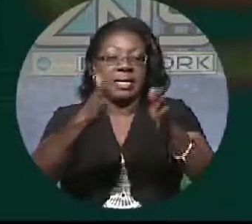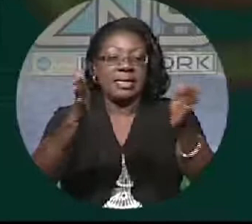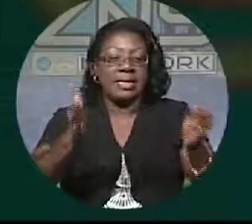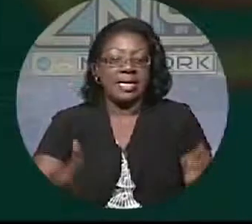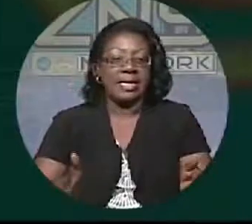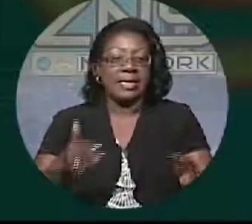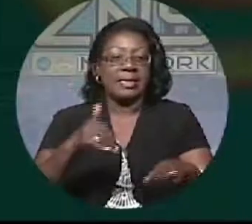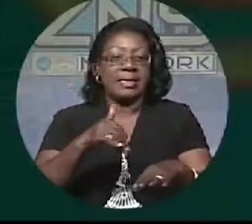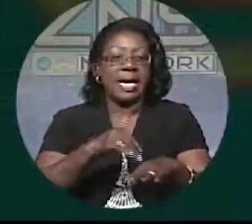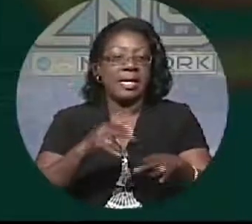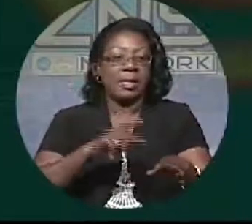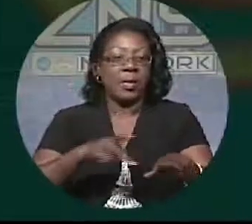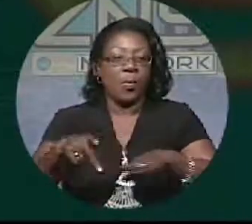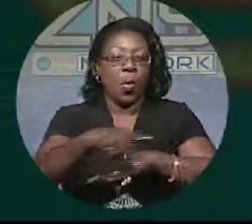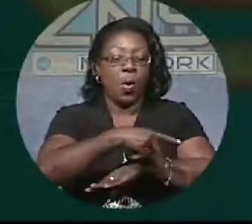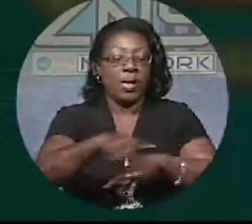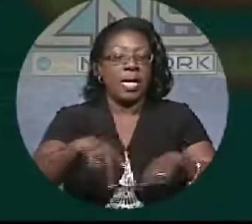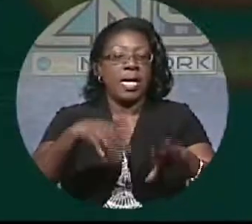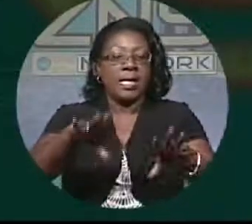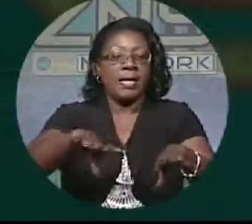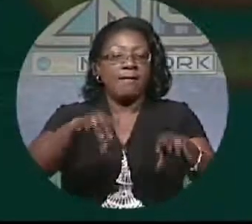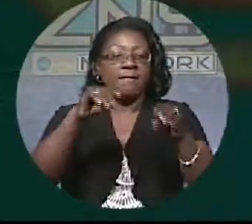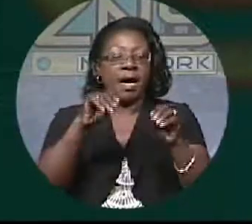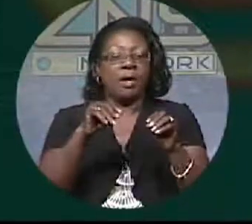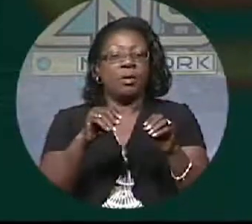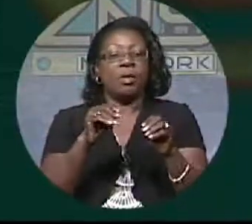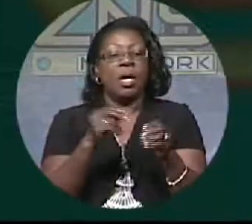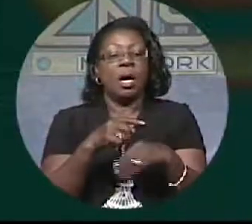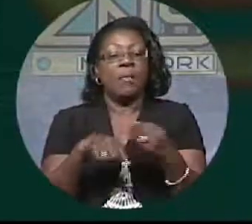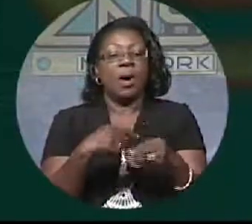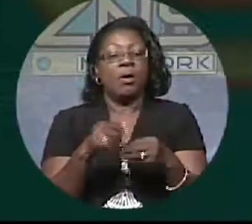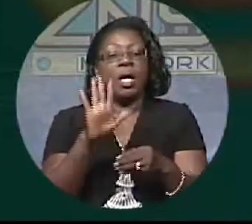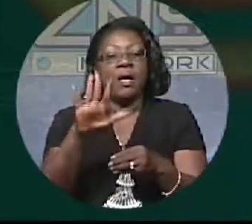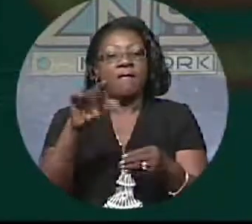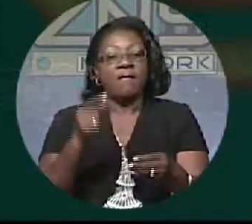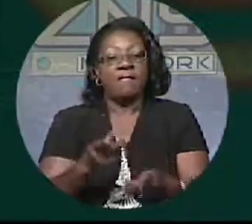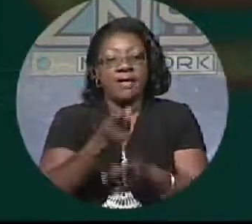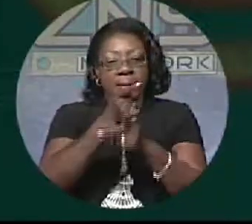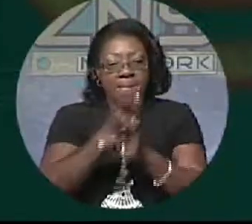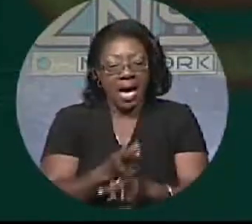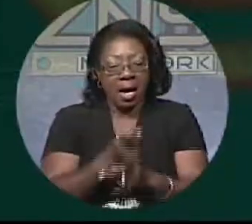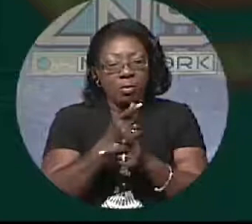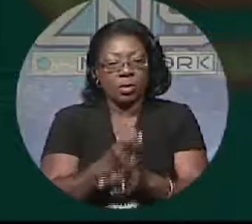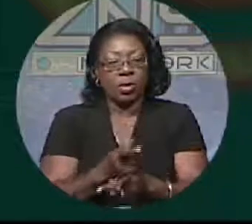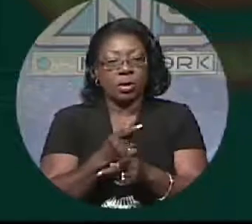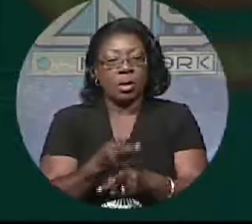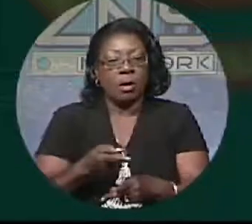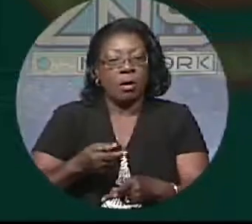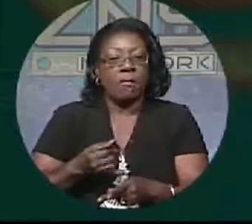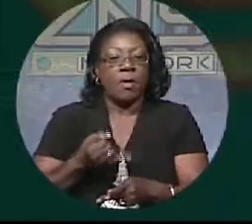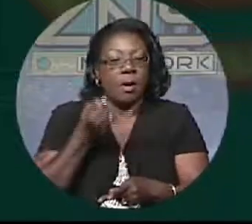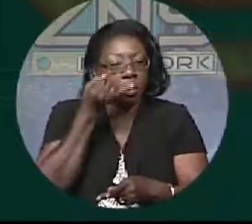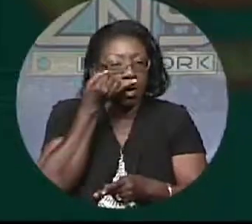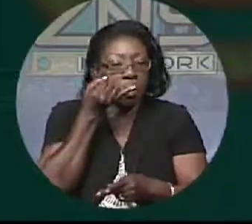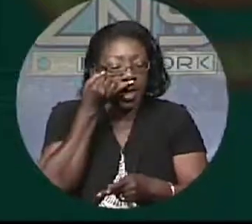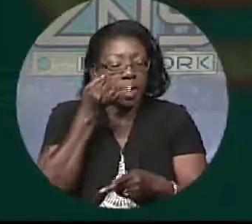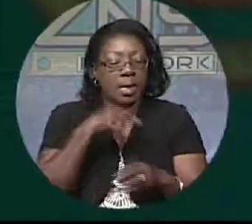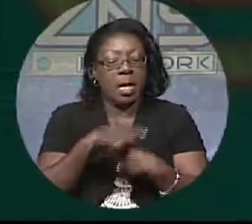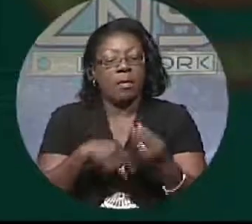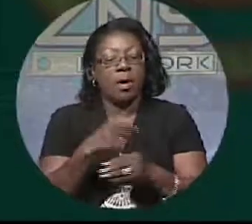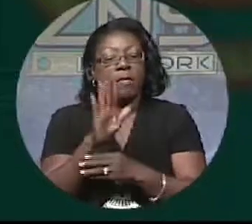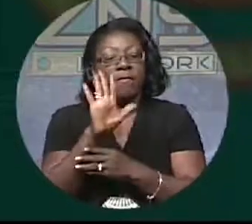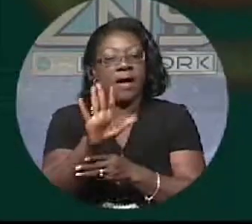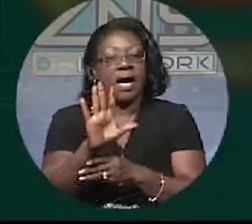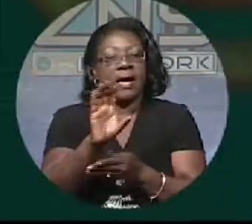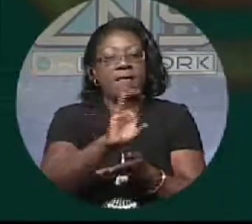Port. The officers discovered 50 pounds of suspected cocaine worth $500,000. Additionally, Grand Bahama Drug Enforcement